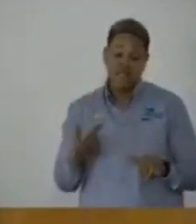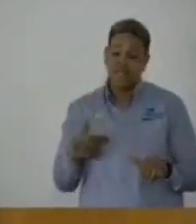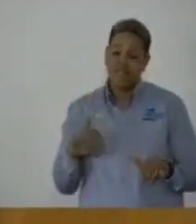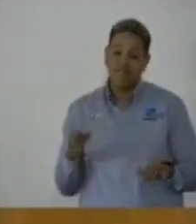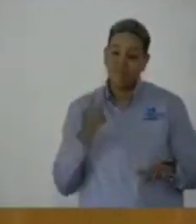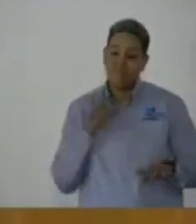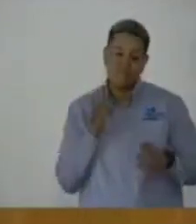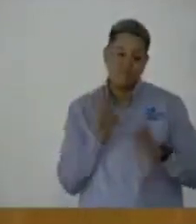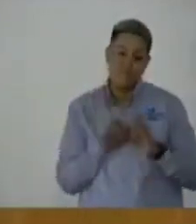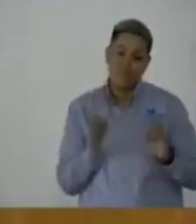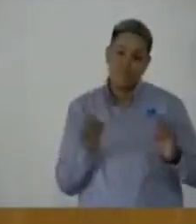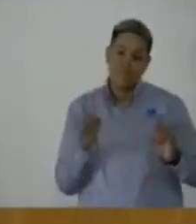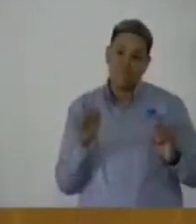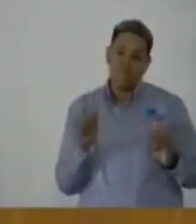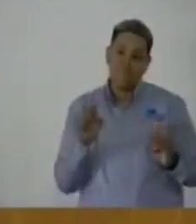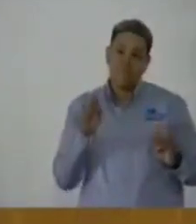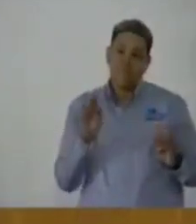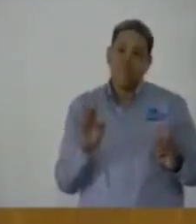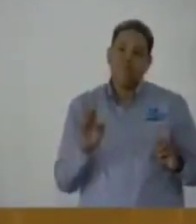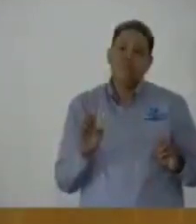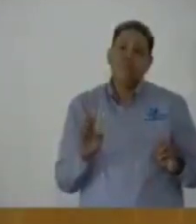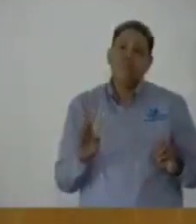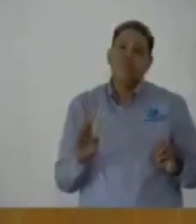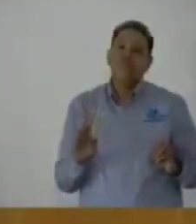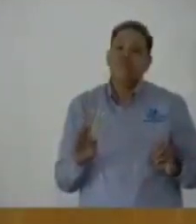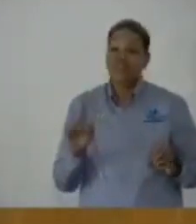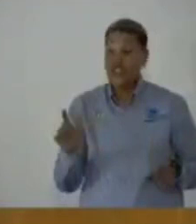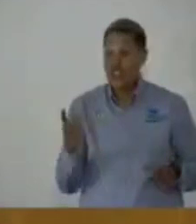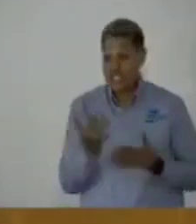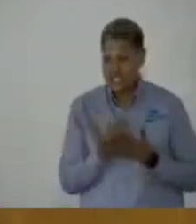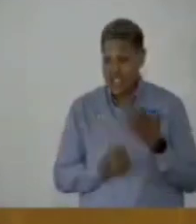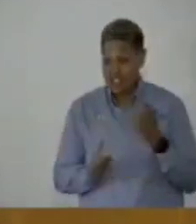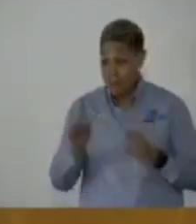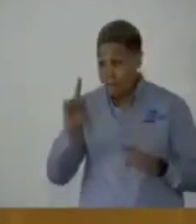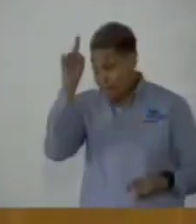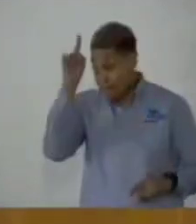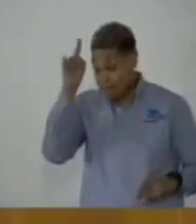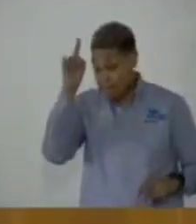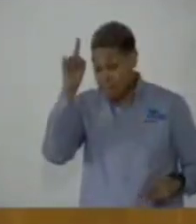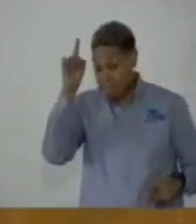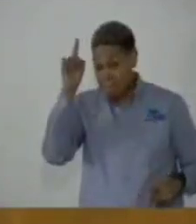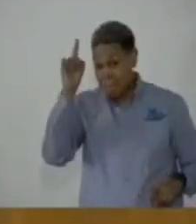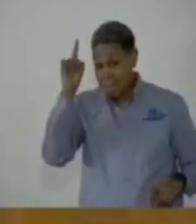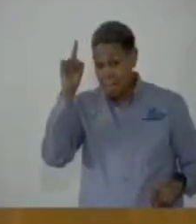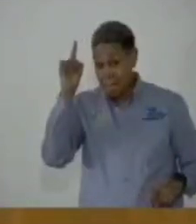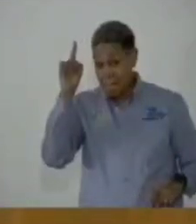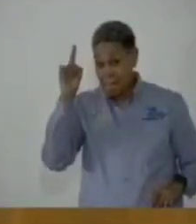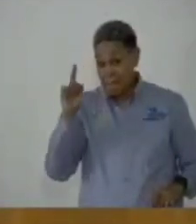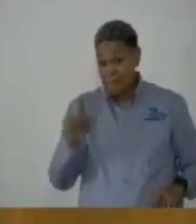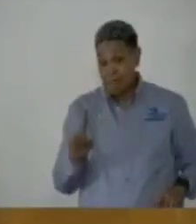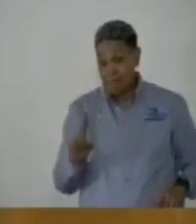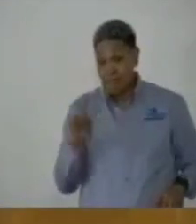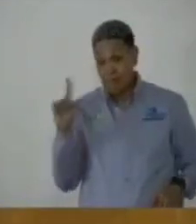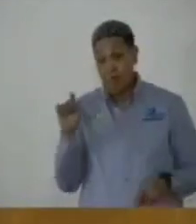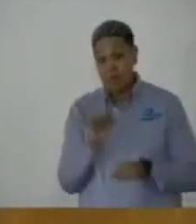a change in that tax rate, your salary increase, however, and you have one work same way, so the number of transactions